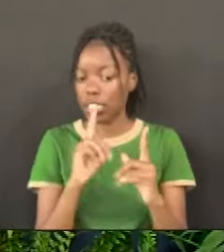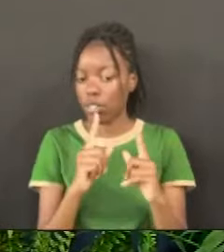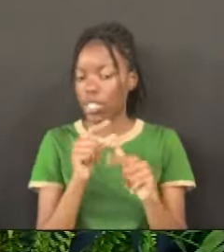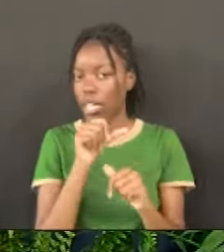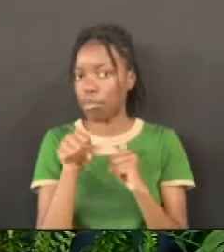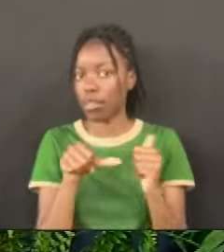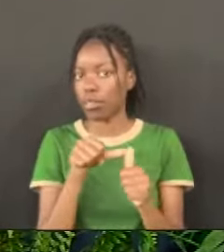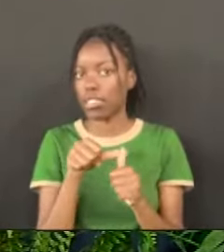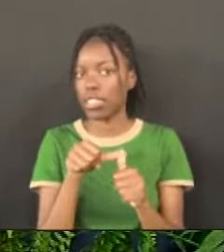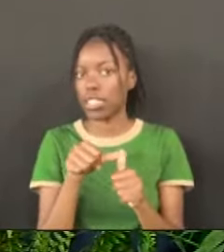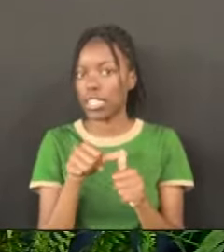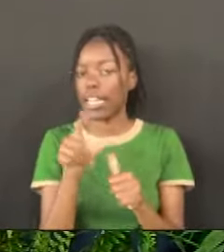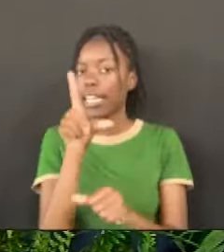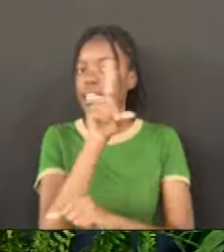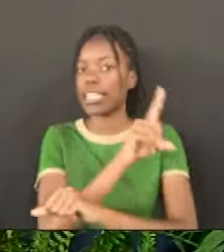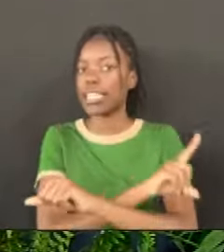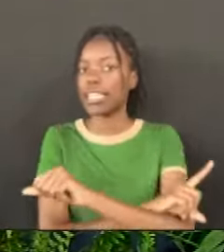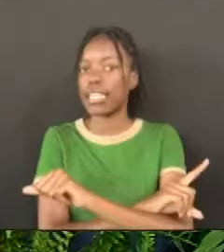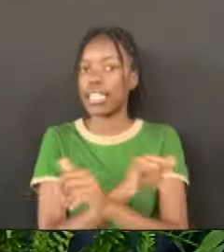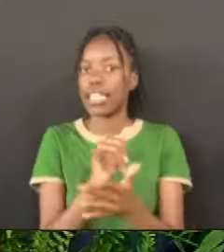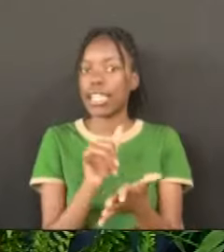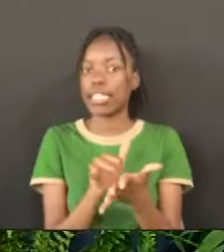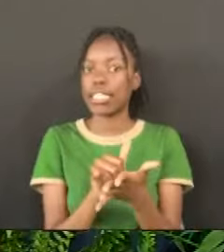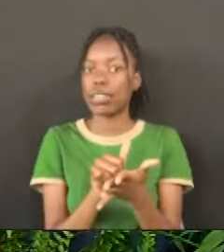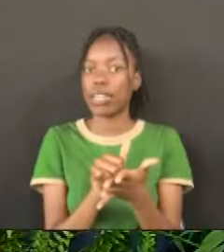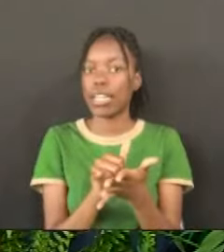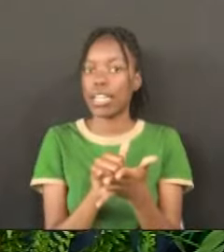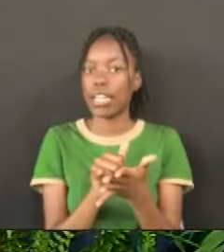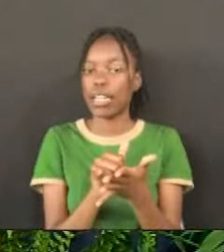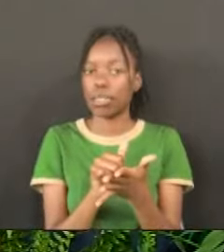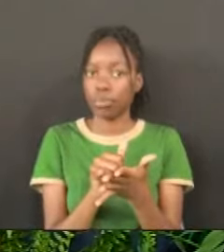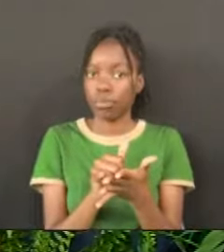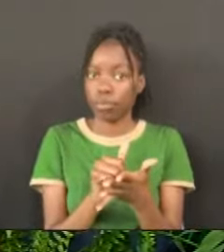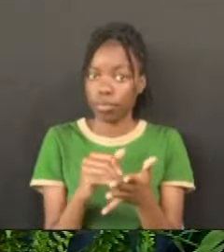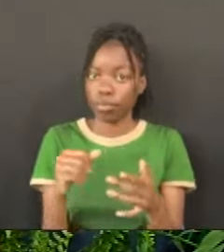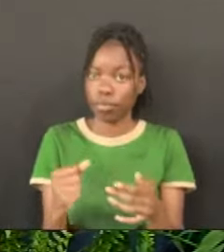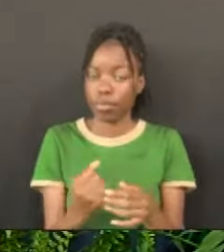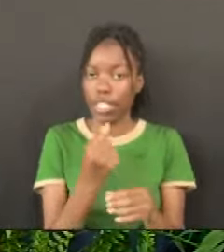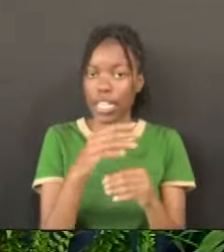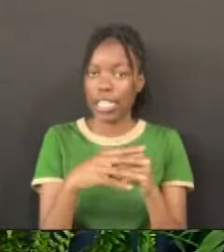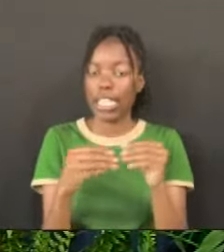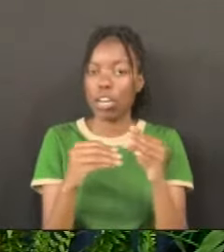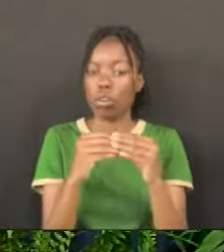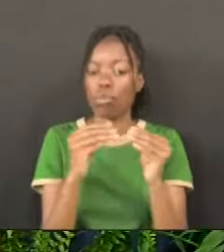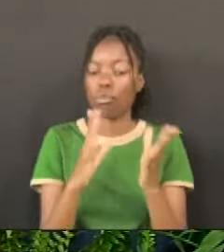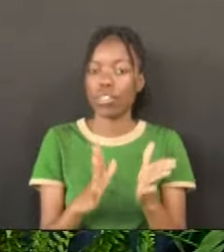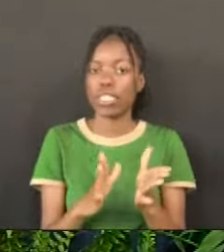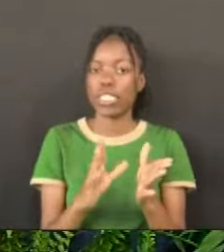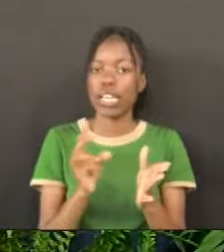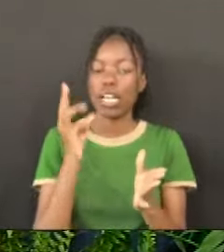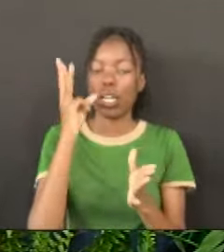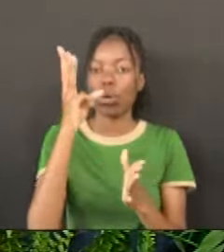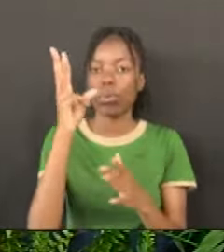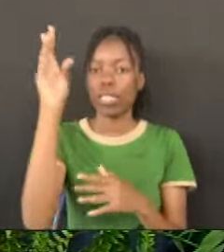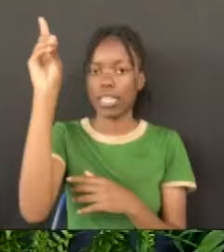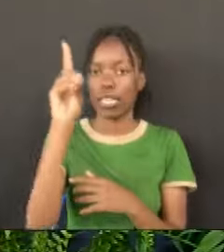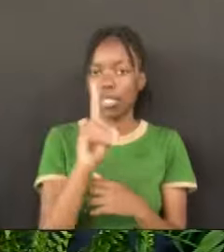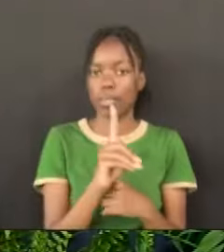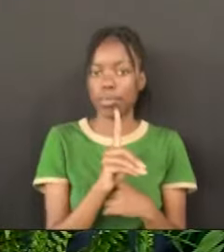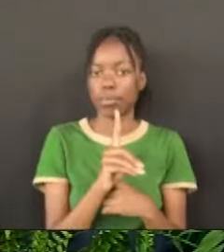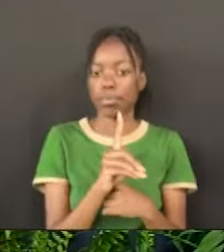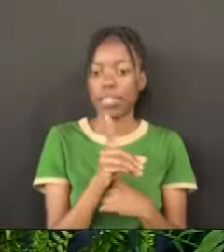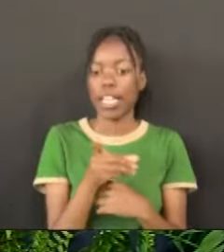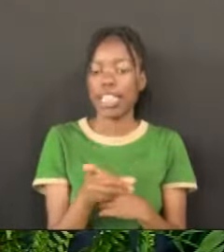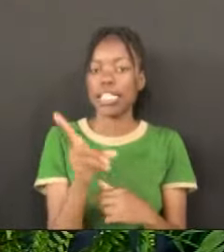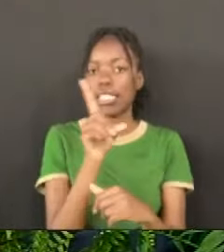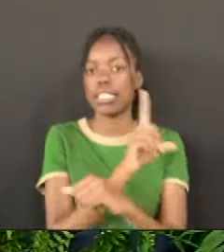talking about the day that he will have left and the comforter will have come. That is the Holy Spirit. But wait